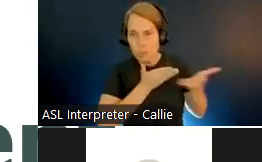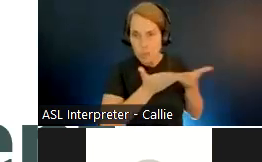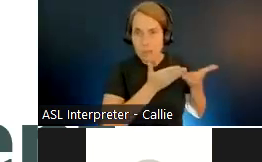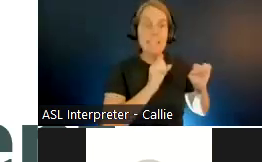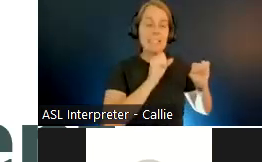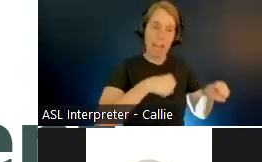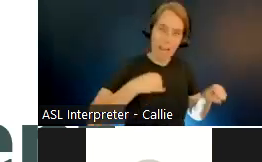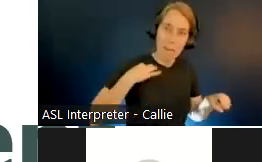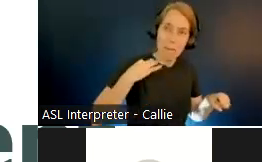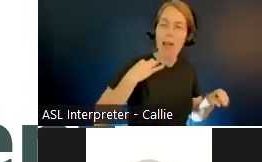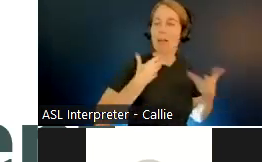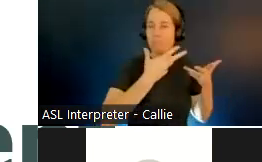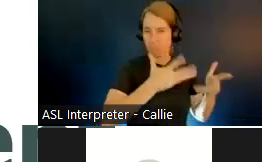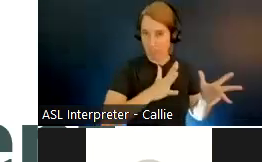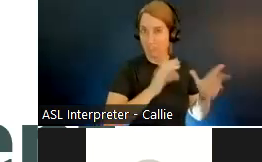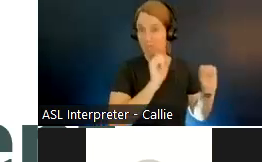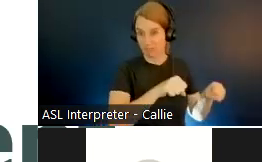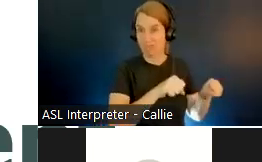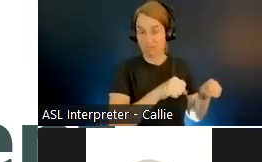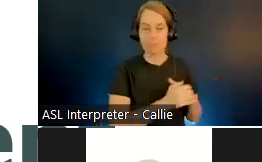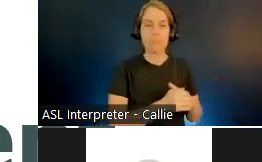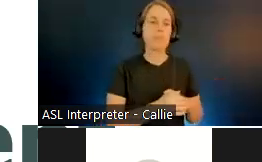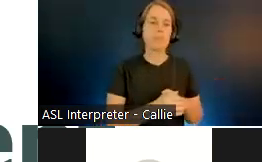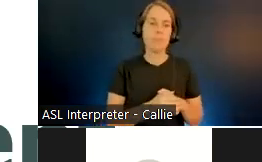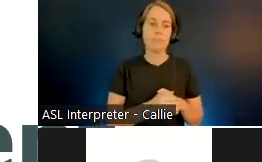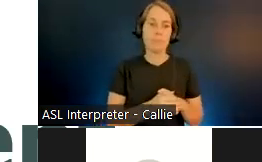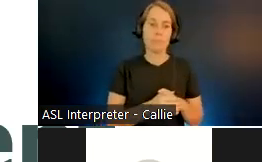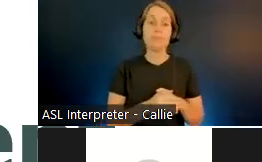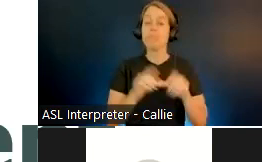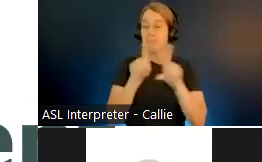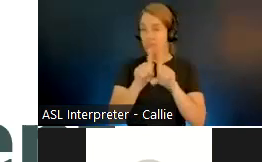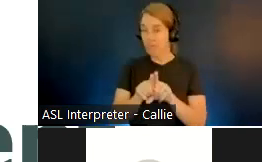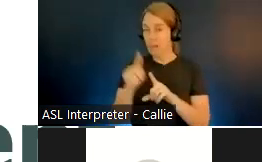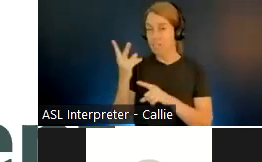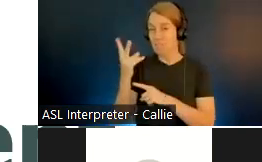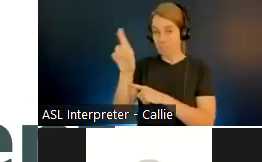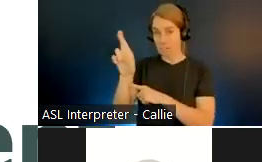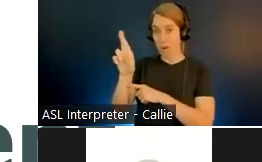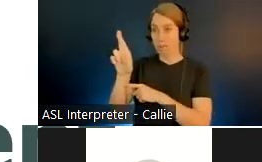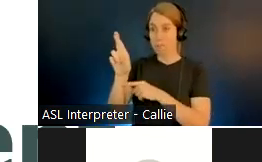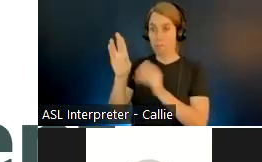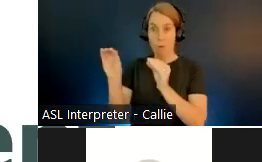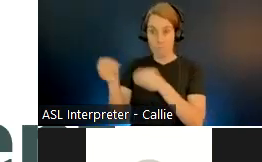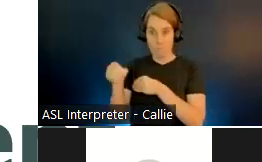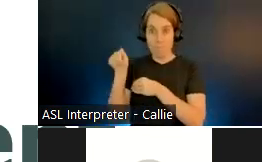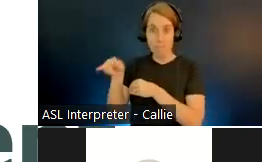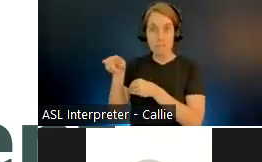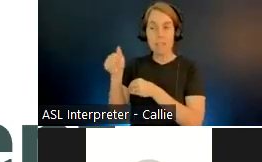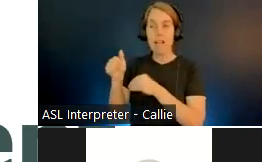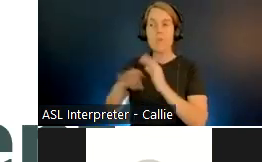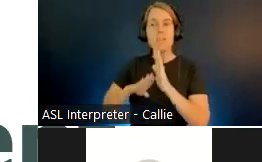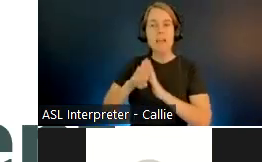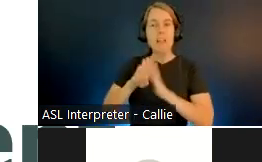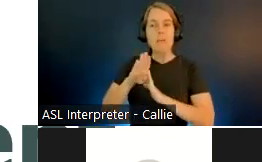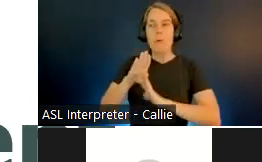VR offices must also develop work opportunities, like I was talking about earlier, internships,